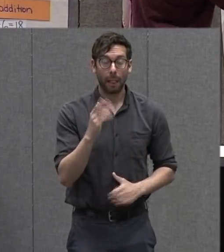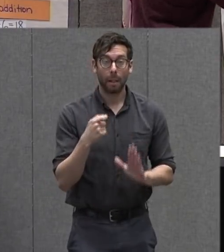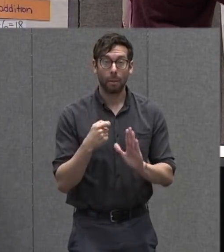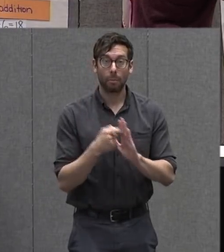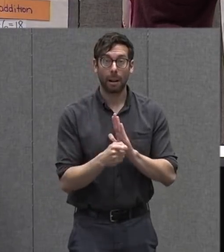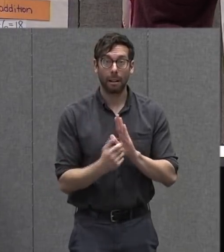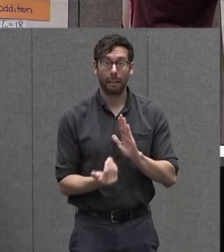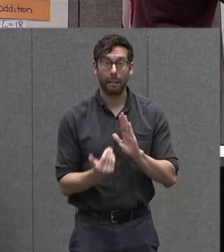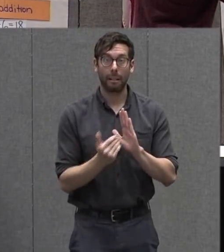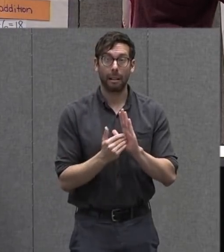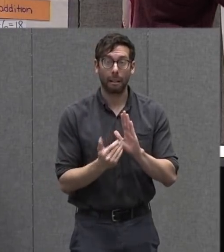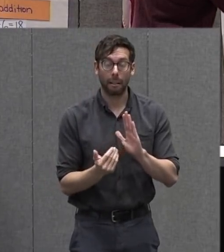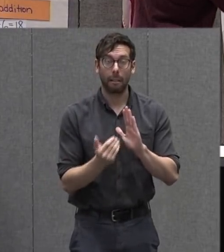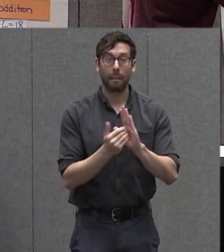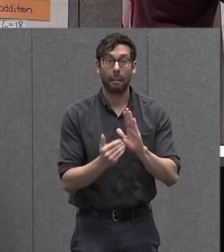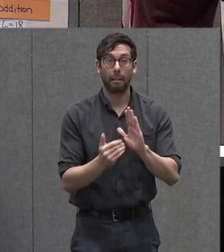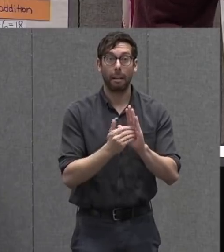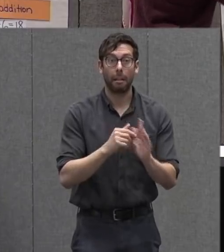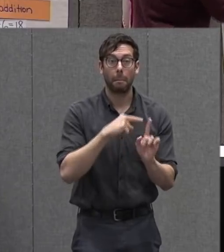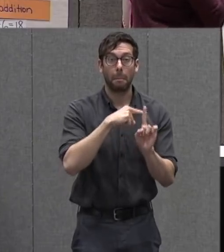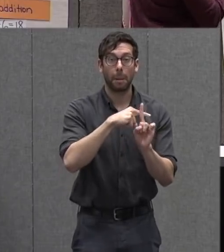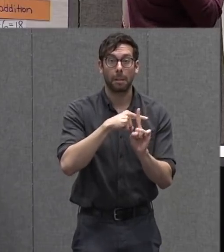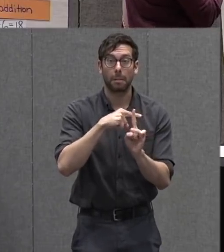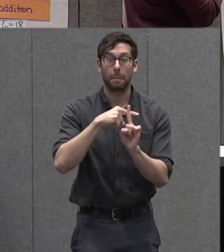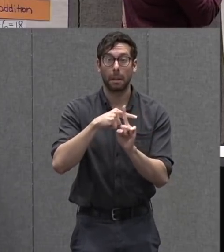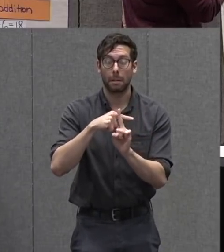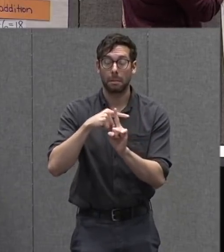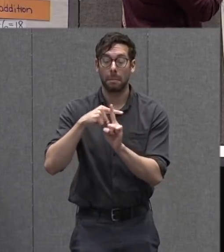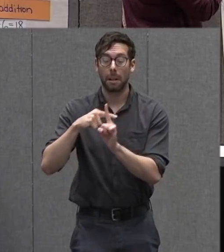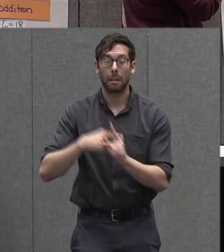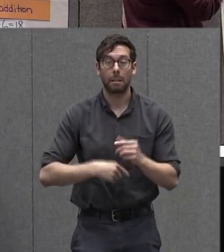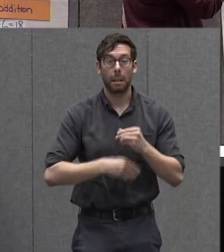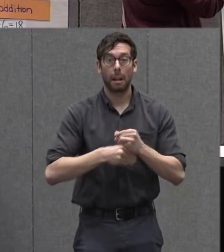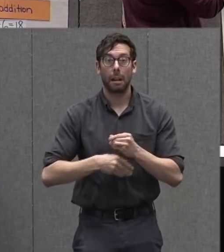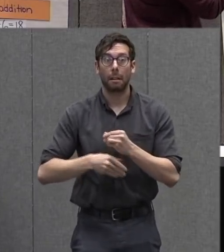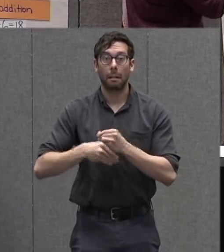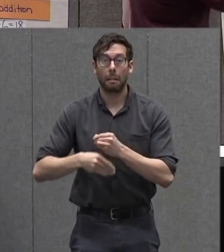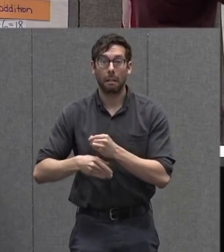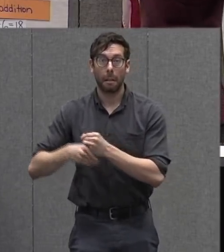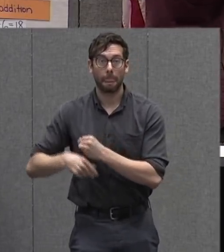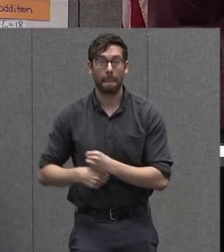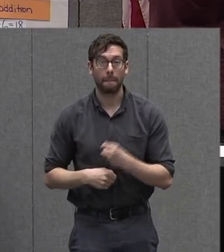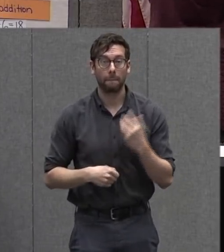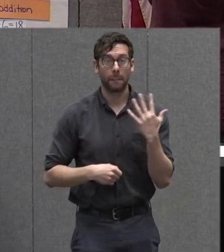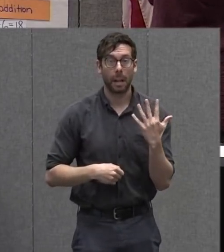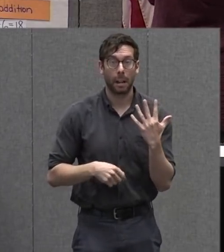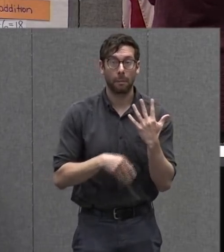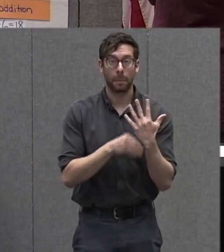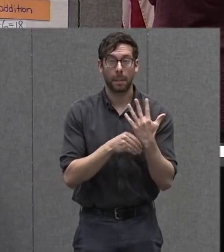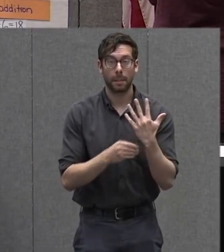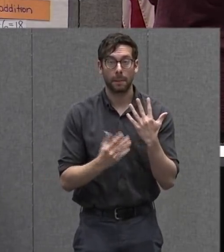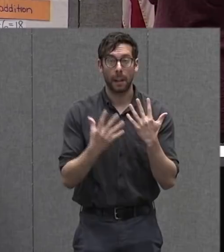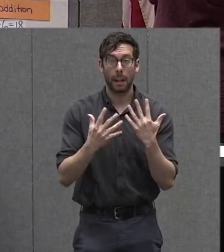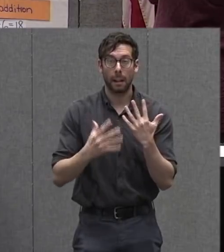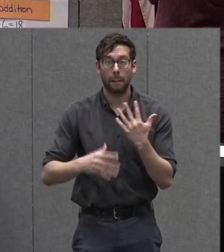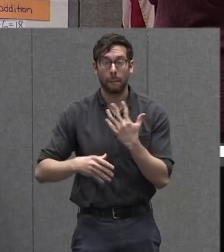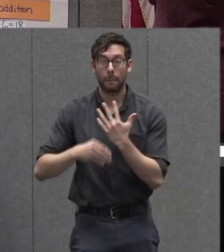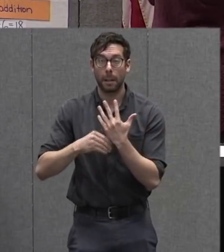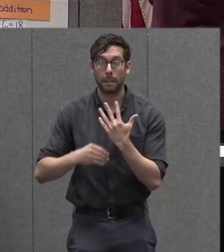adding our 5s. So far we have 5 plus 5 plus 5